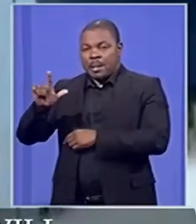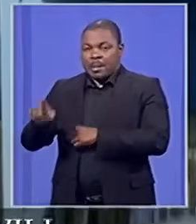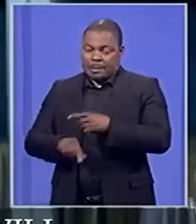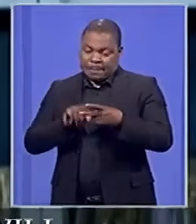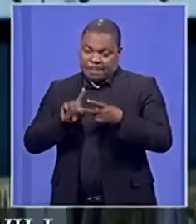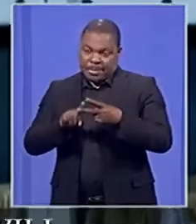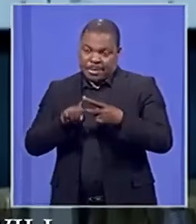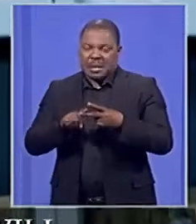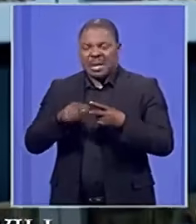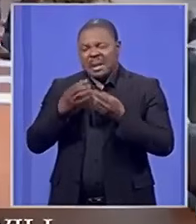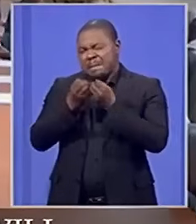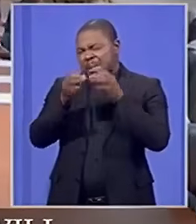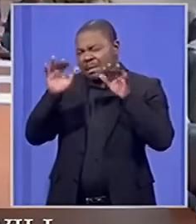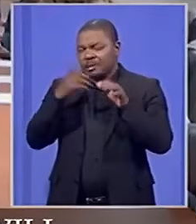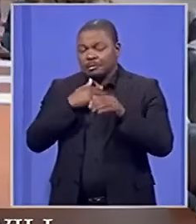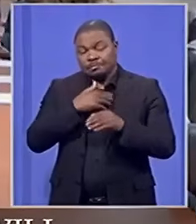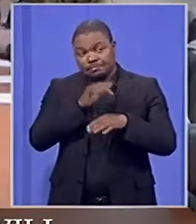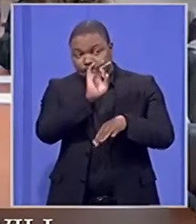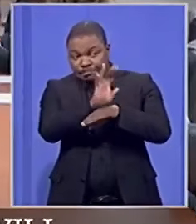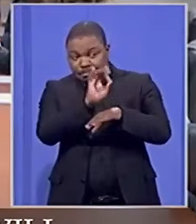kgothaletse batho hore ba ye